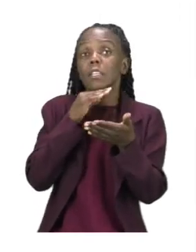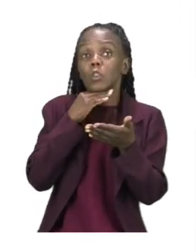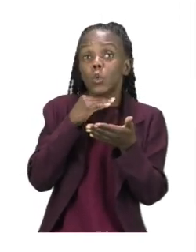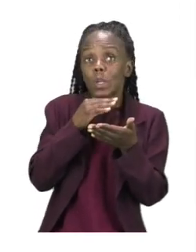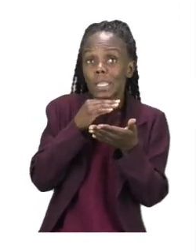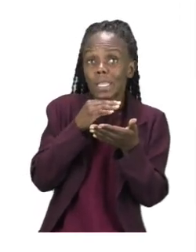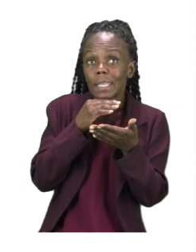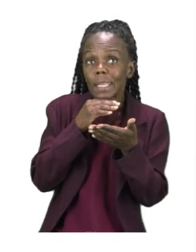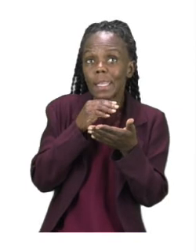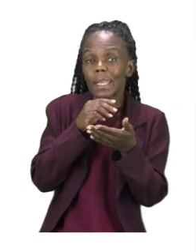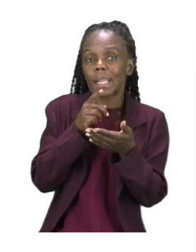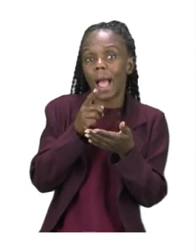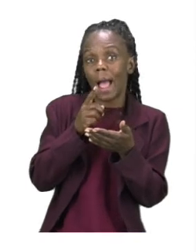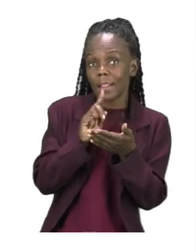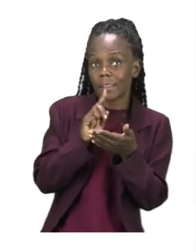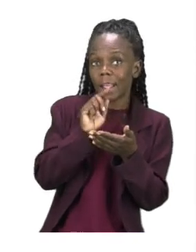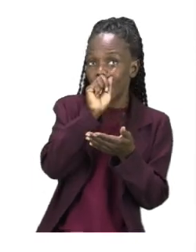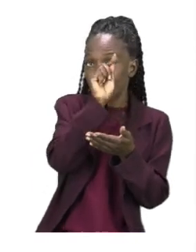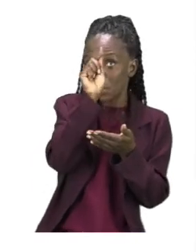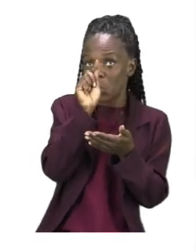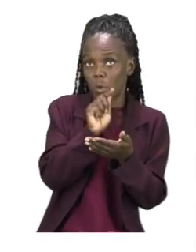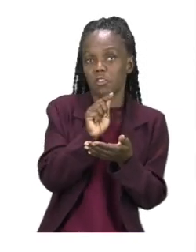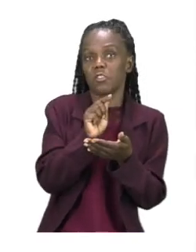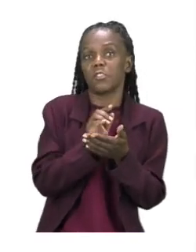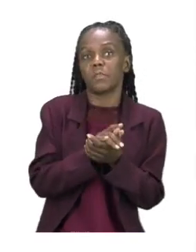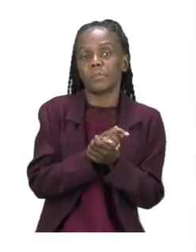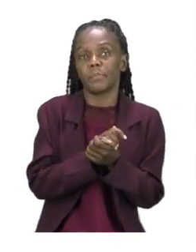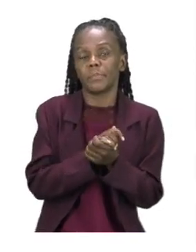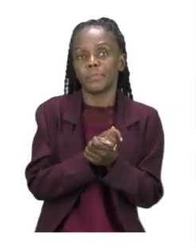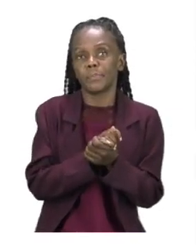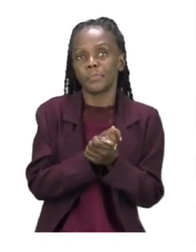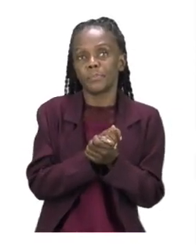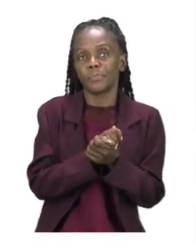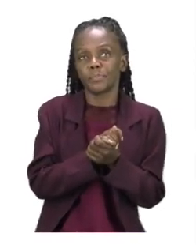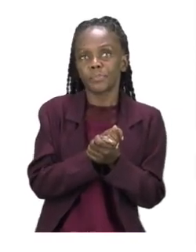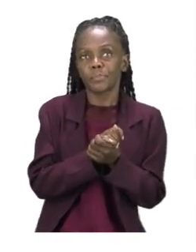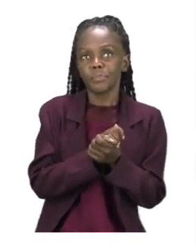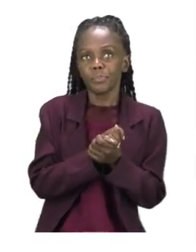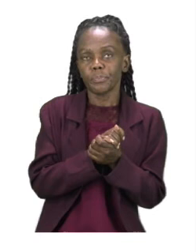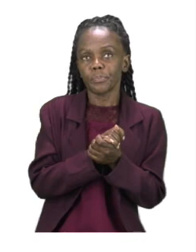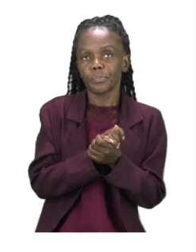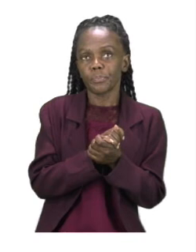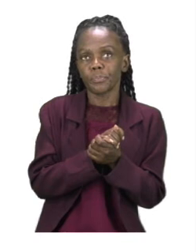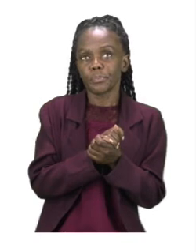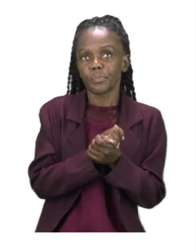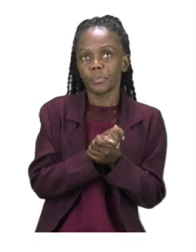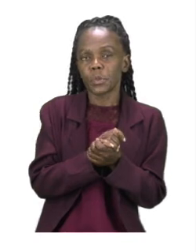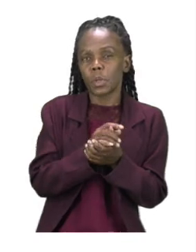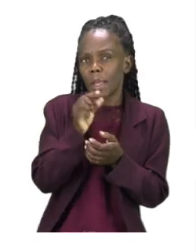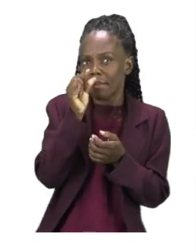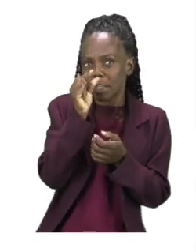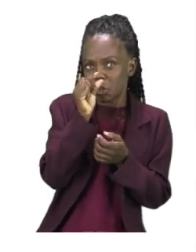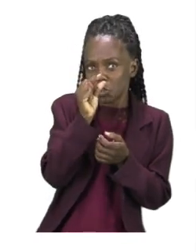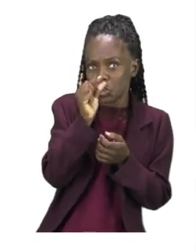questions for us after we read the story. This story is going to be very short,